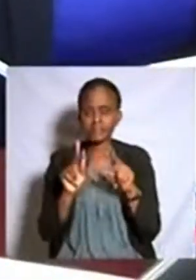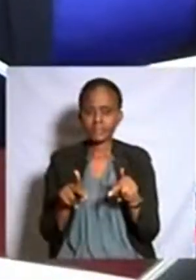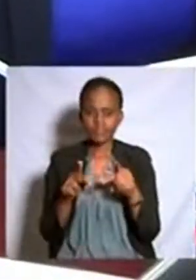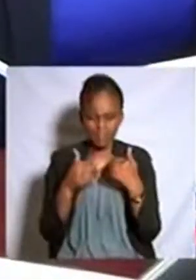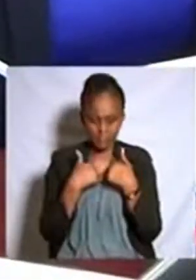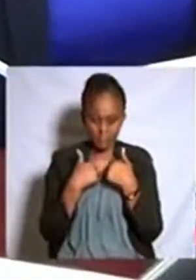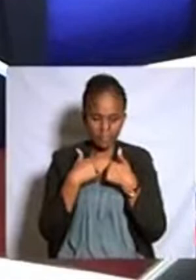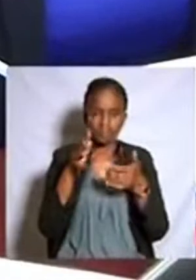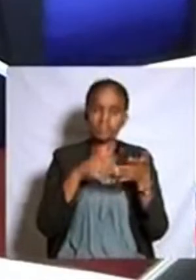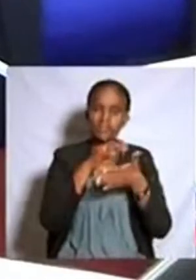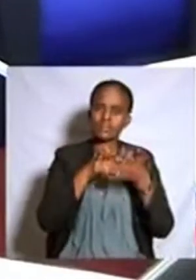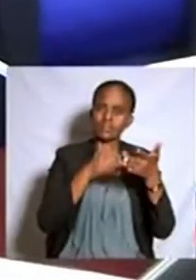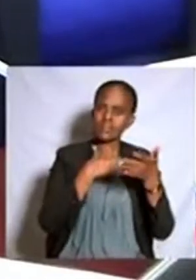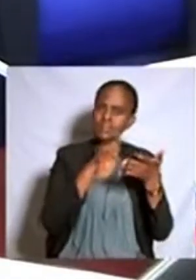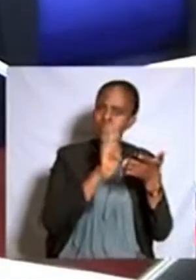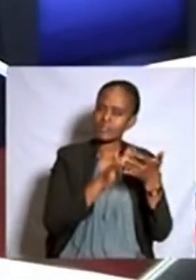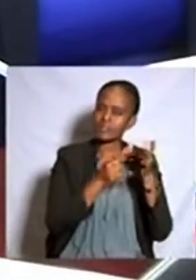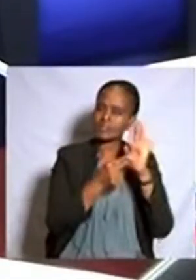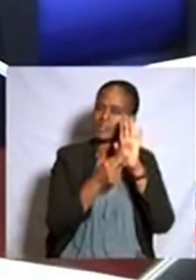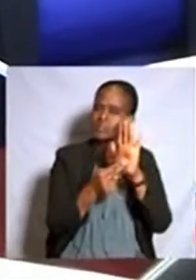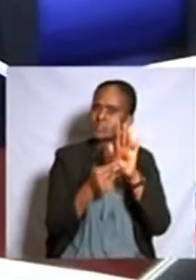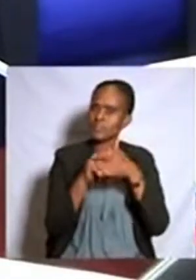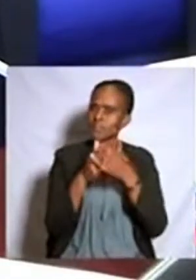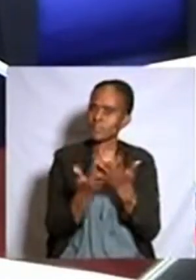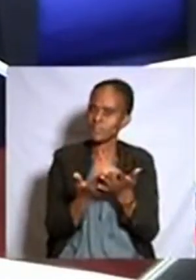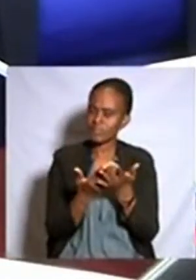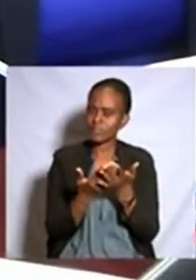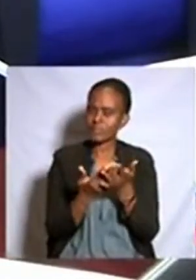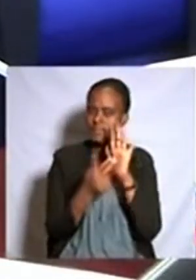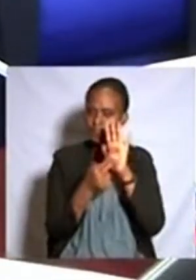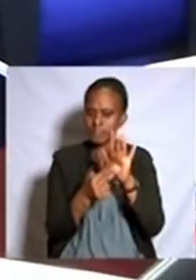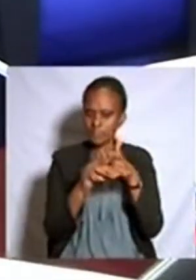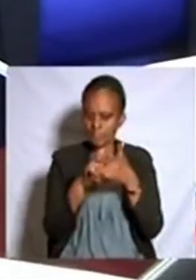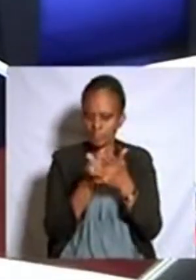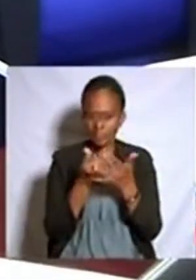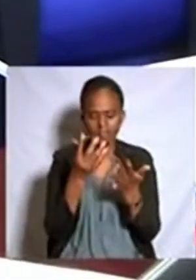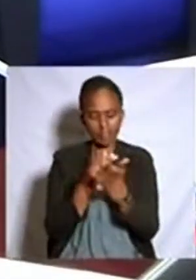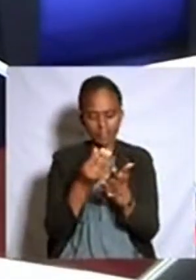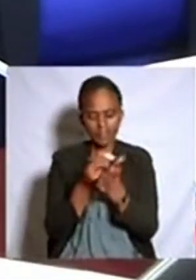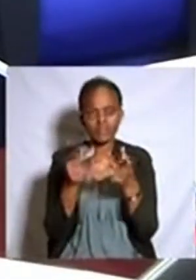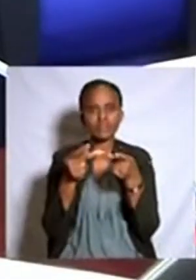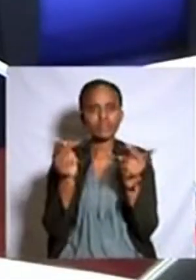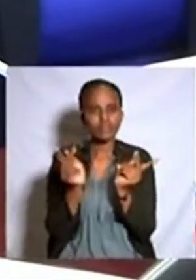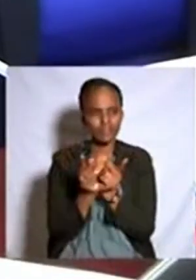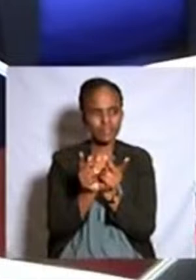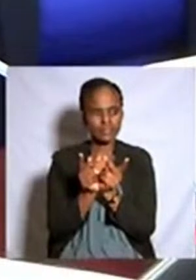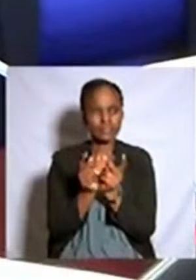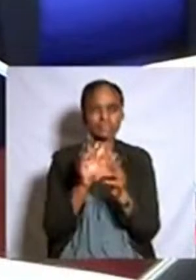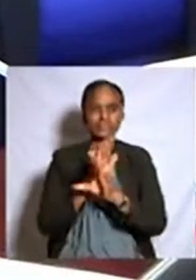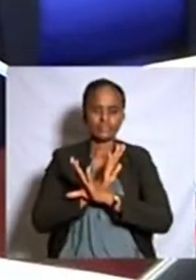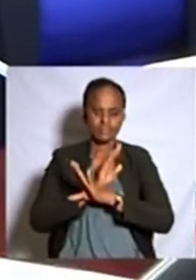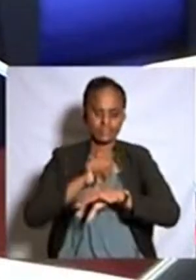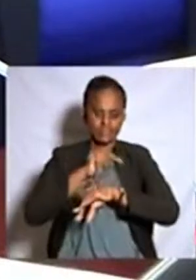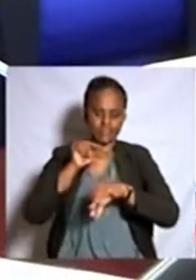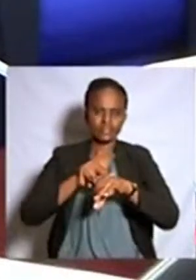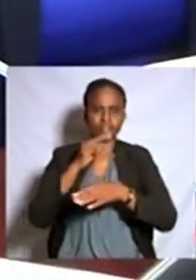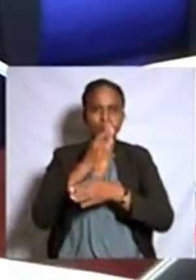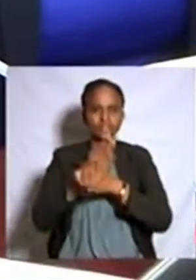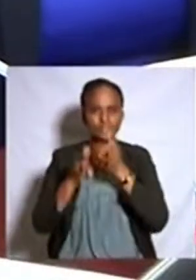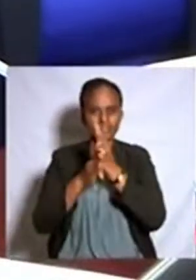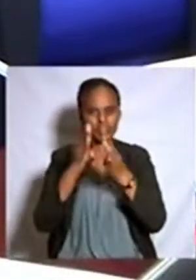is a table there which shows the statement of financial position of Zambia National Building Society,